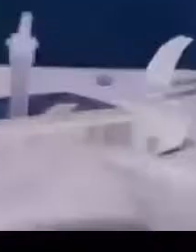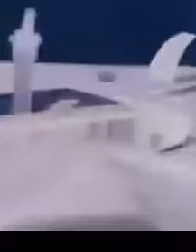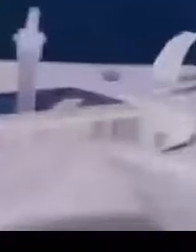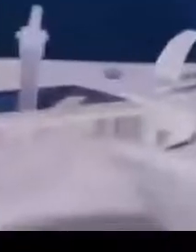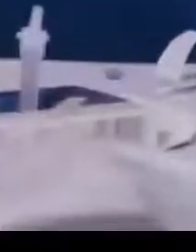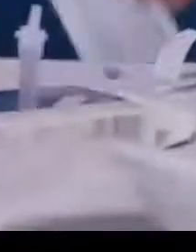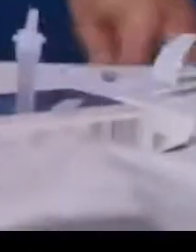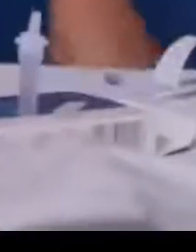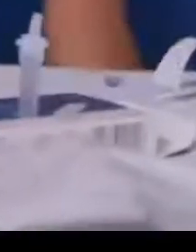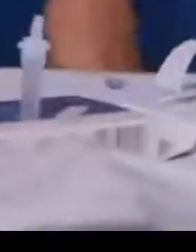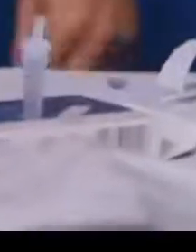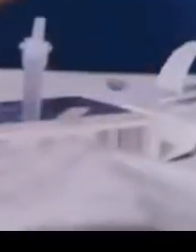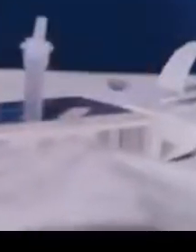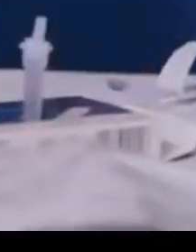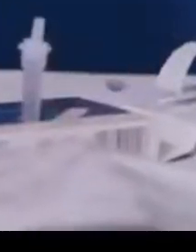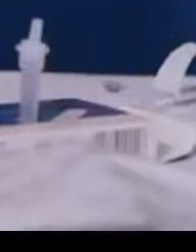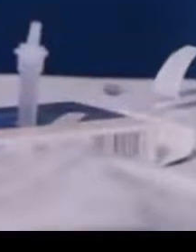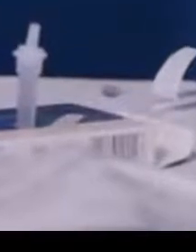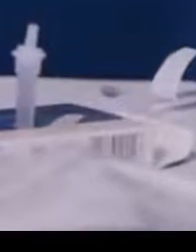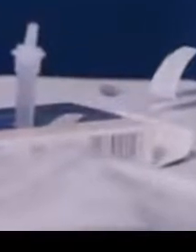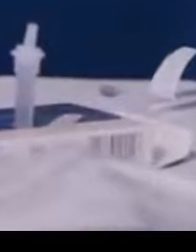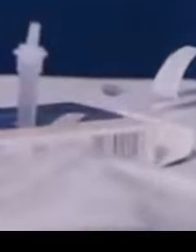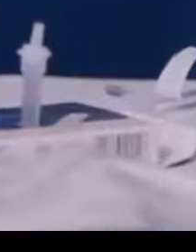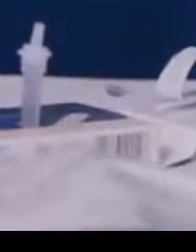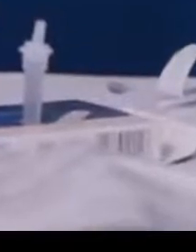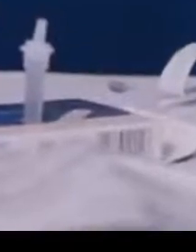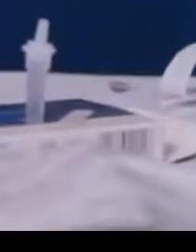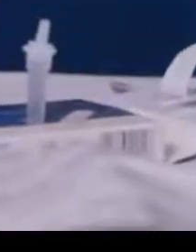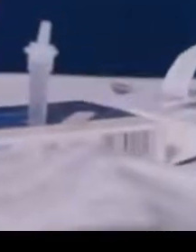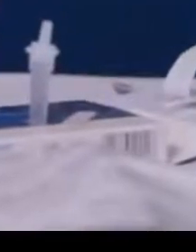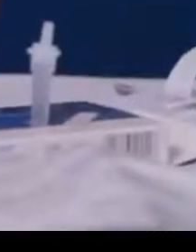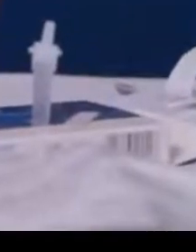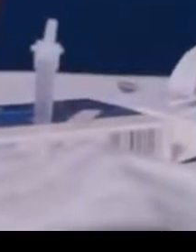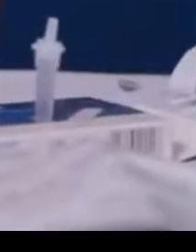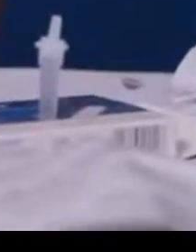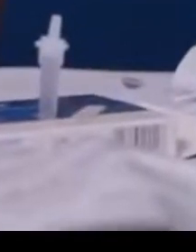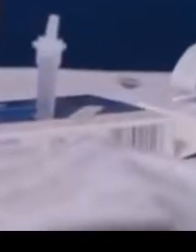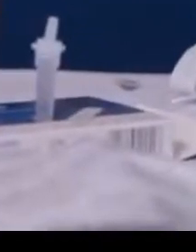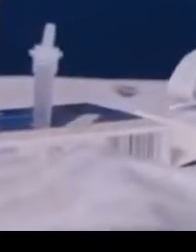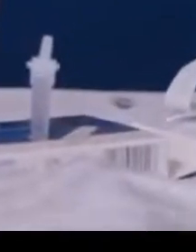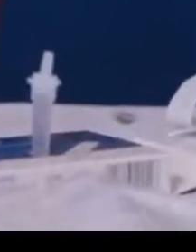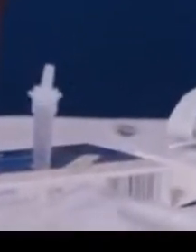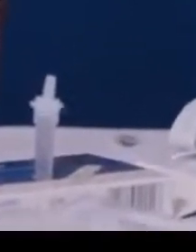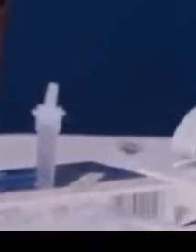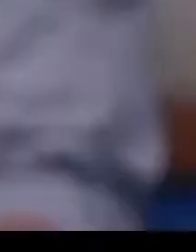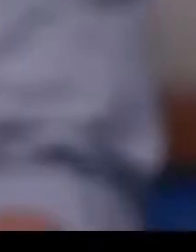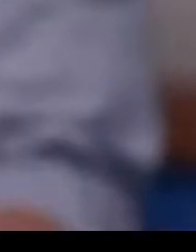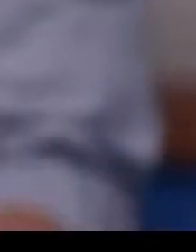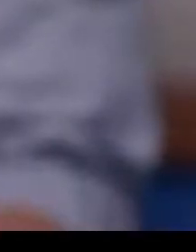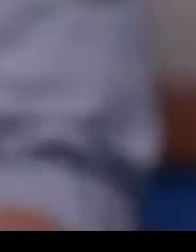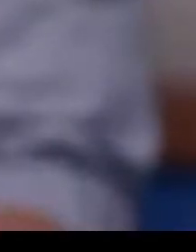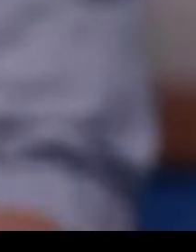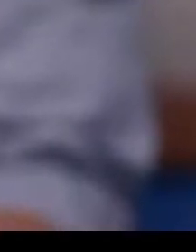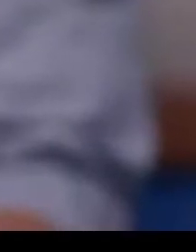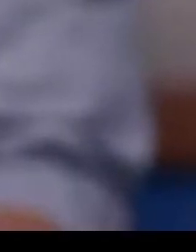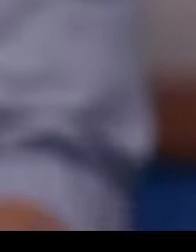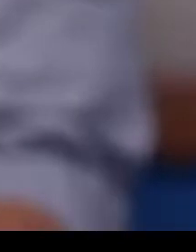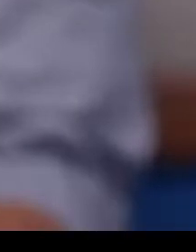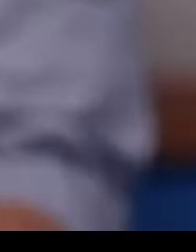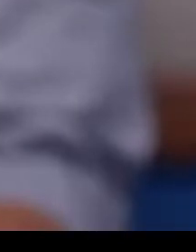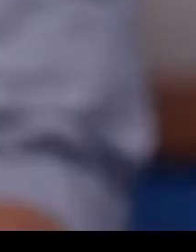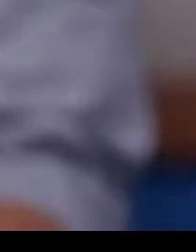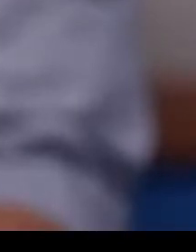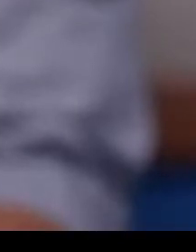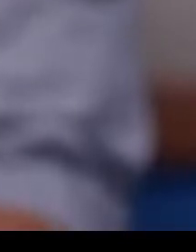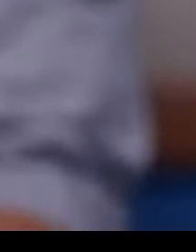And a little packet of silica, what I think silica gel to keep everything dry. And you can see this is what the test cassette looks like. At the bottom,